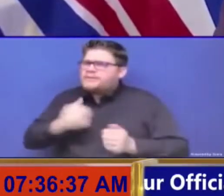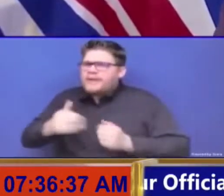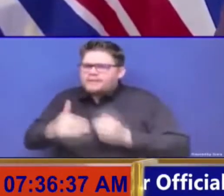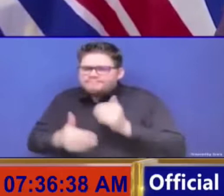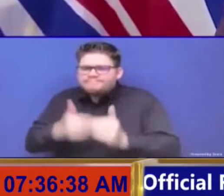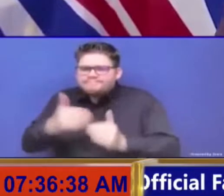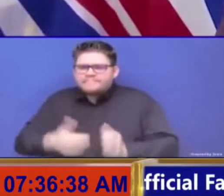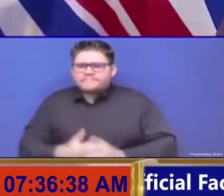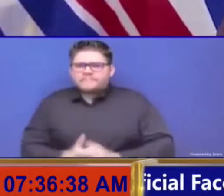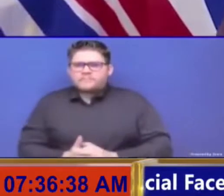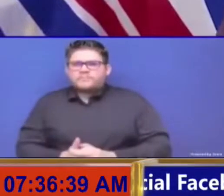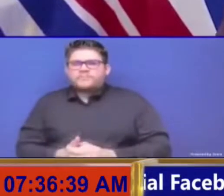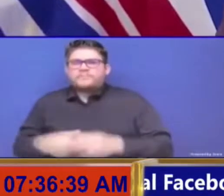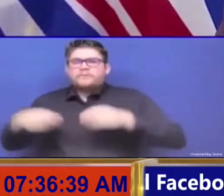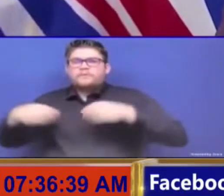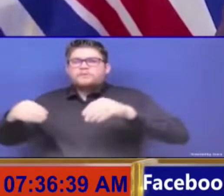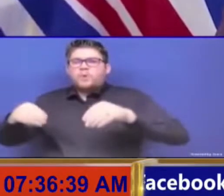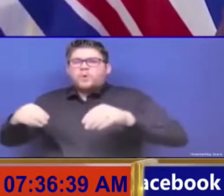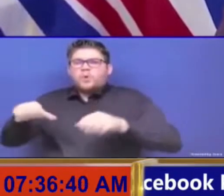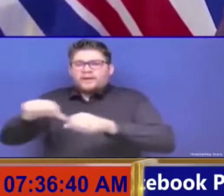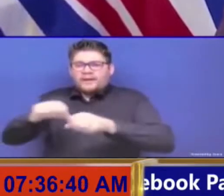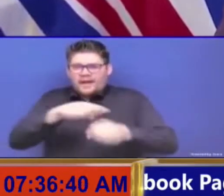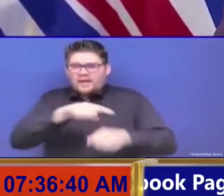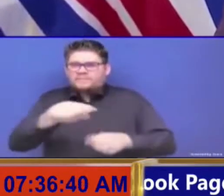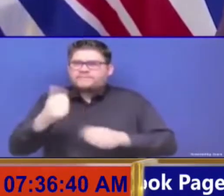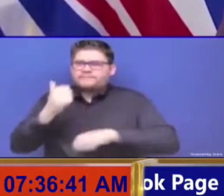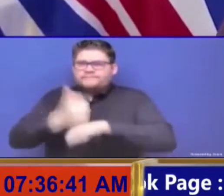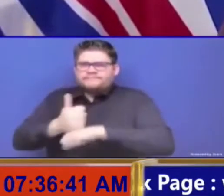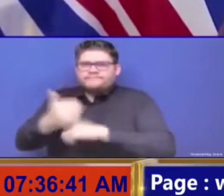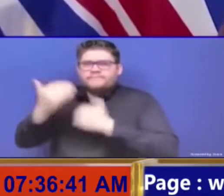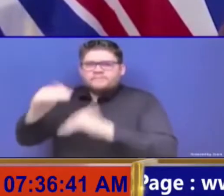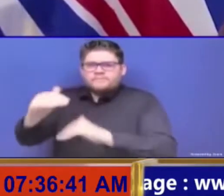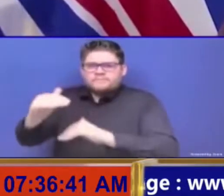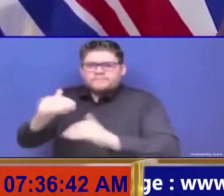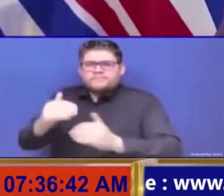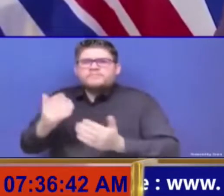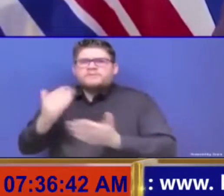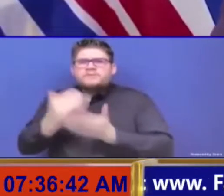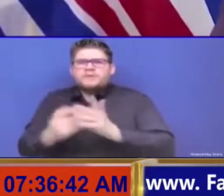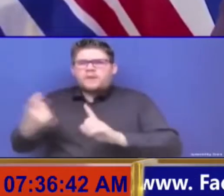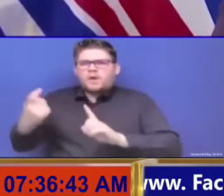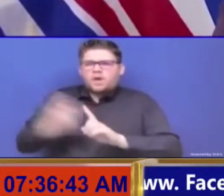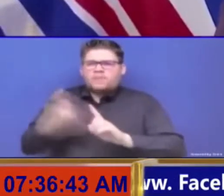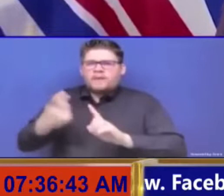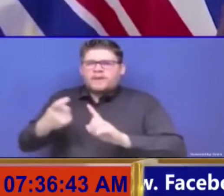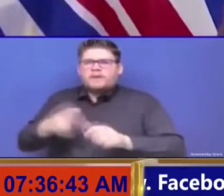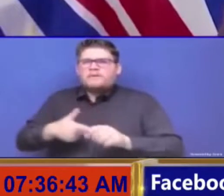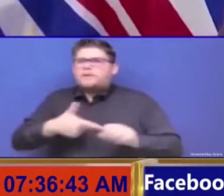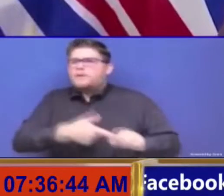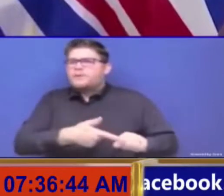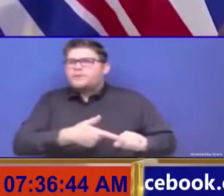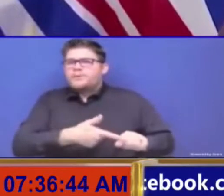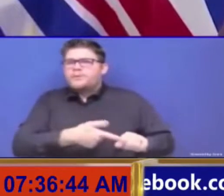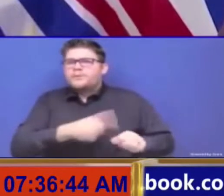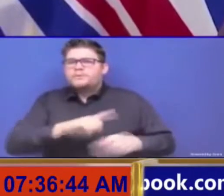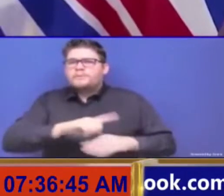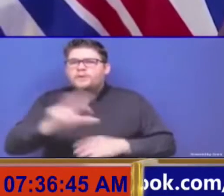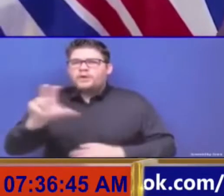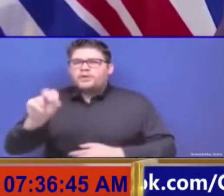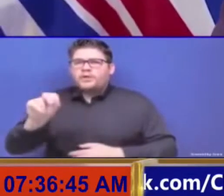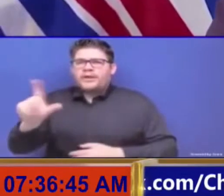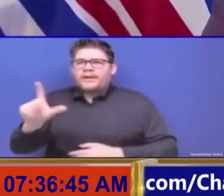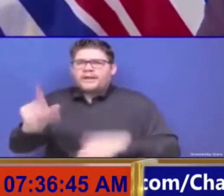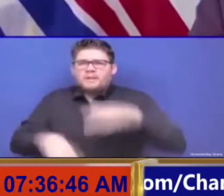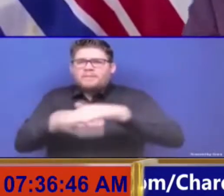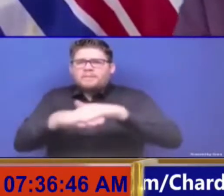some cases, retailers have set an automatic cutoff related to the price at the pump consistent with 30 litres or less